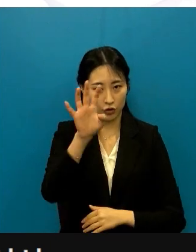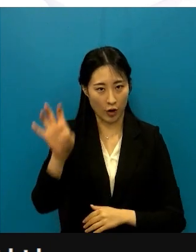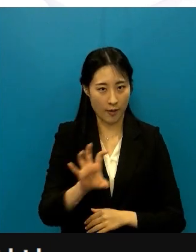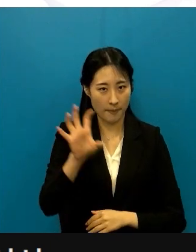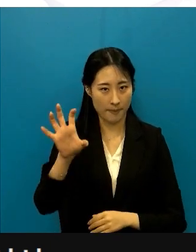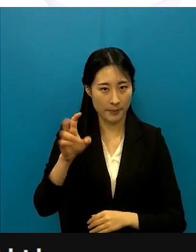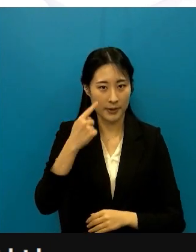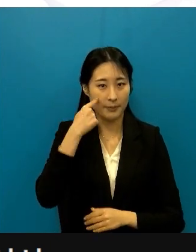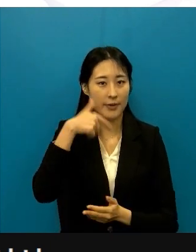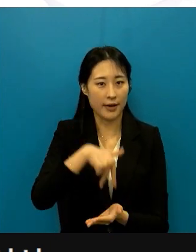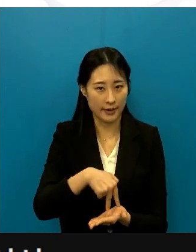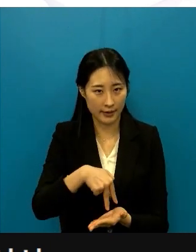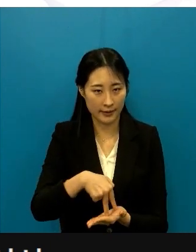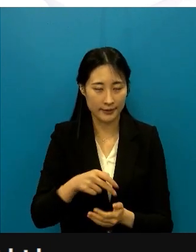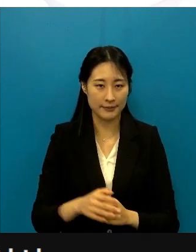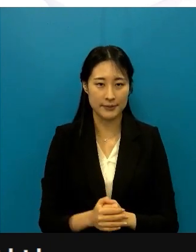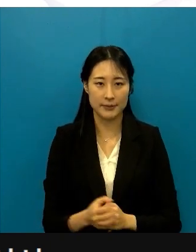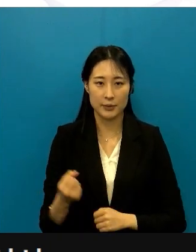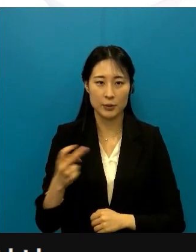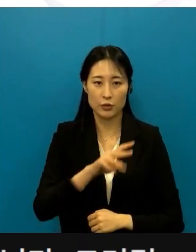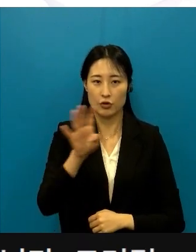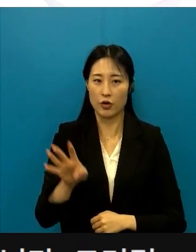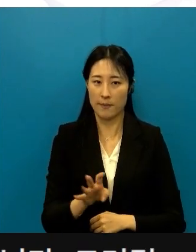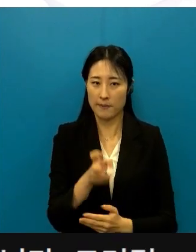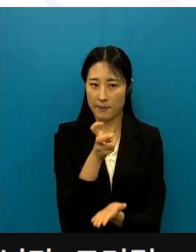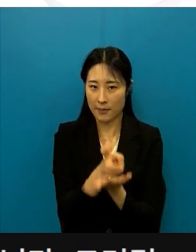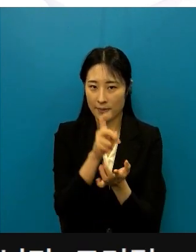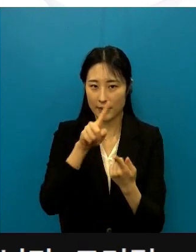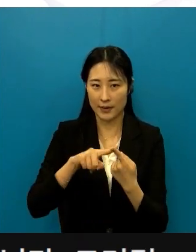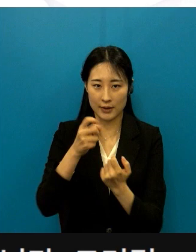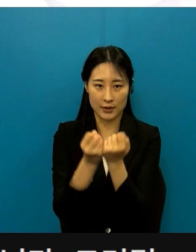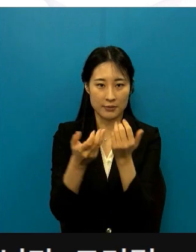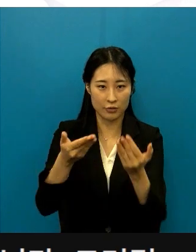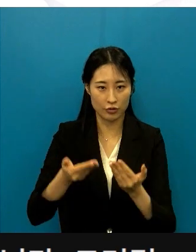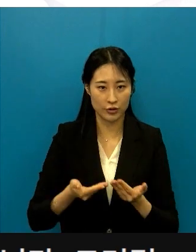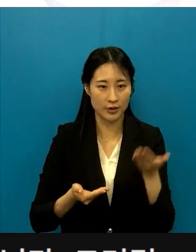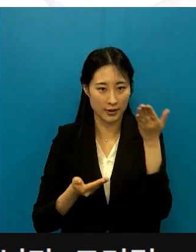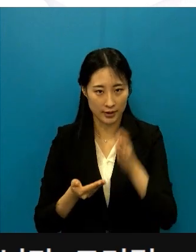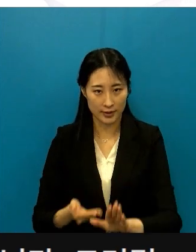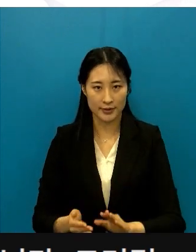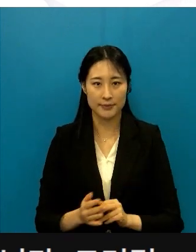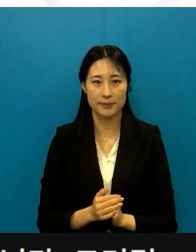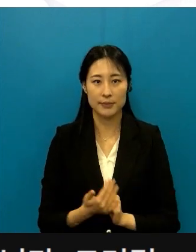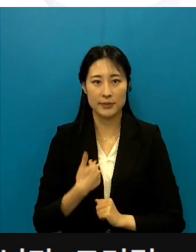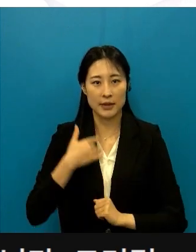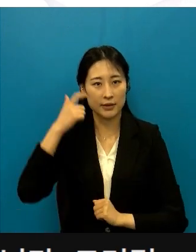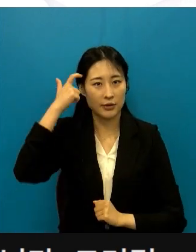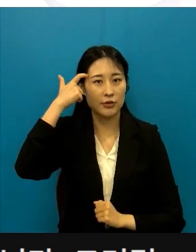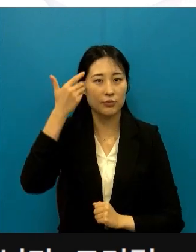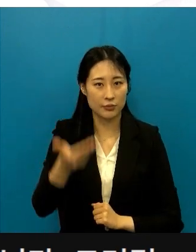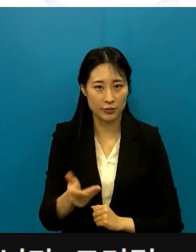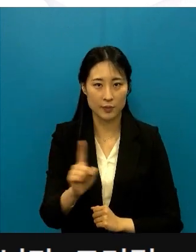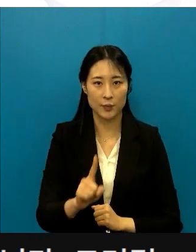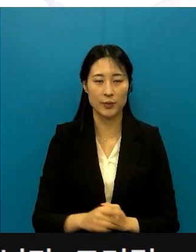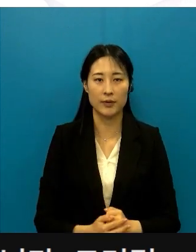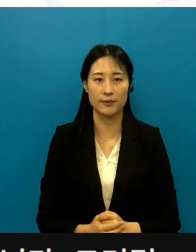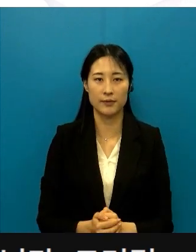guideline. But my question is with the historical experience